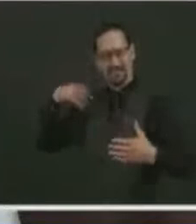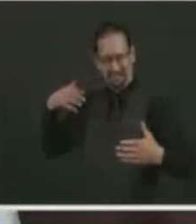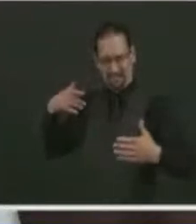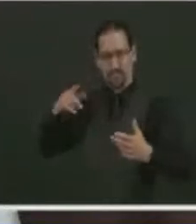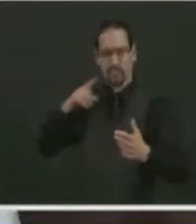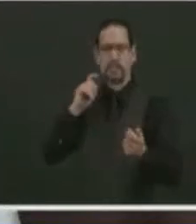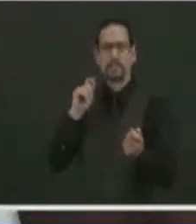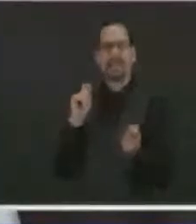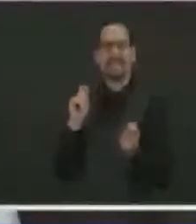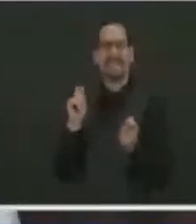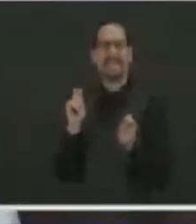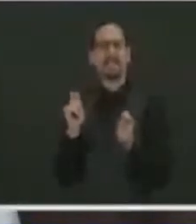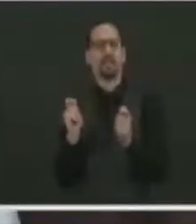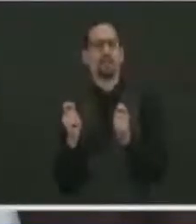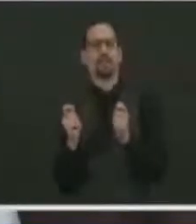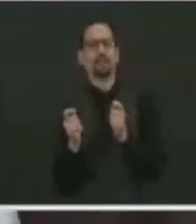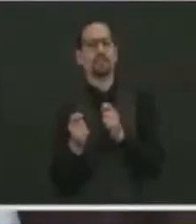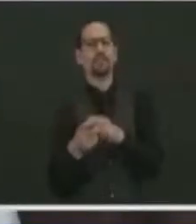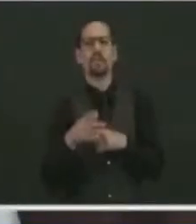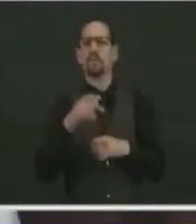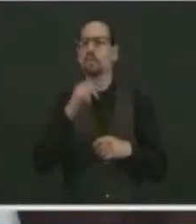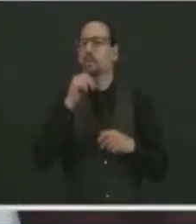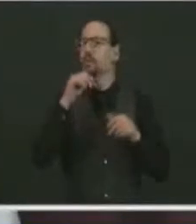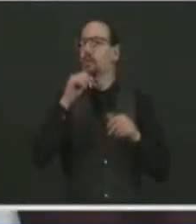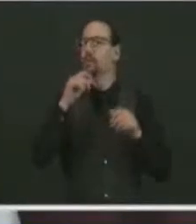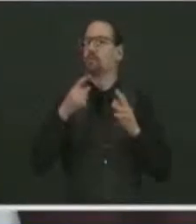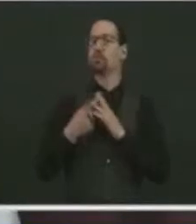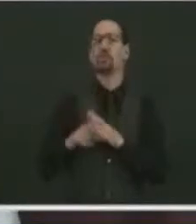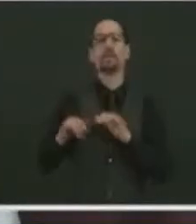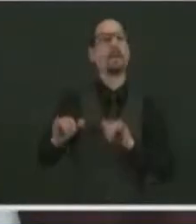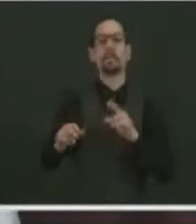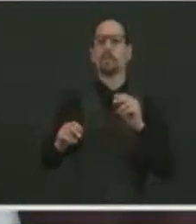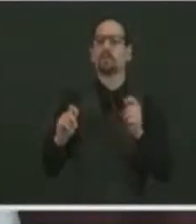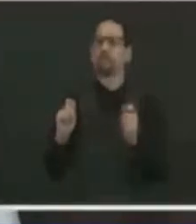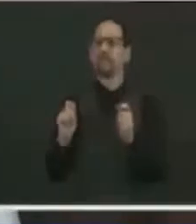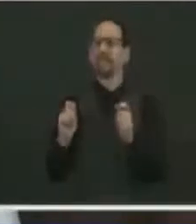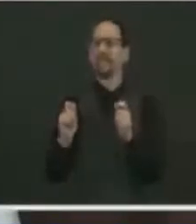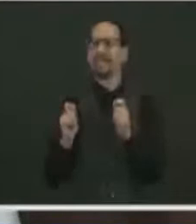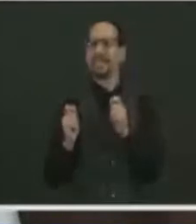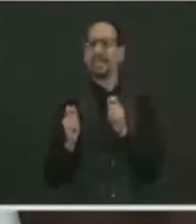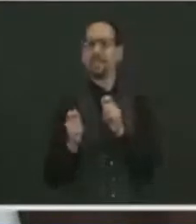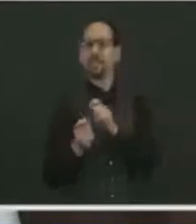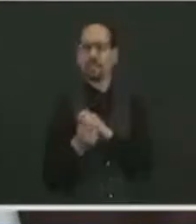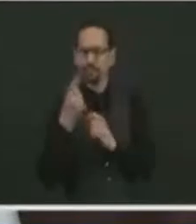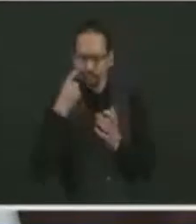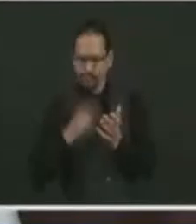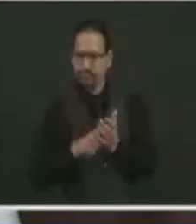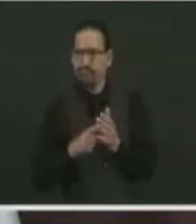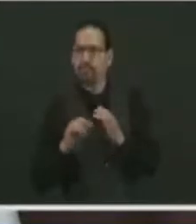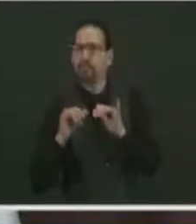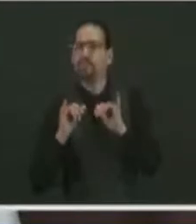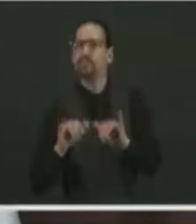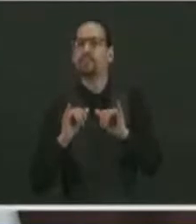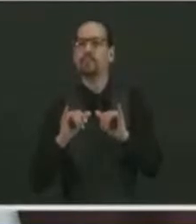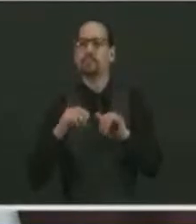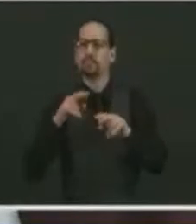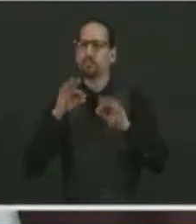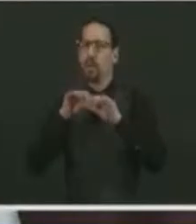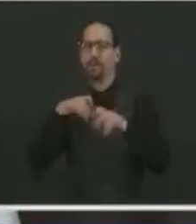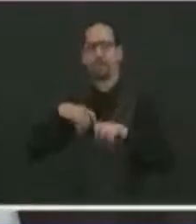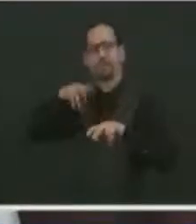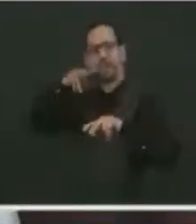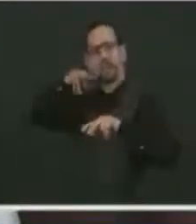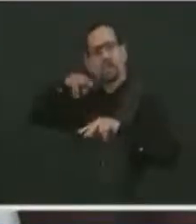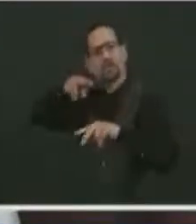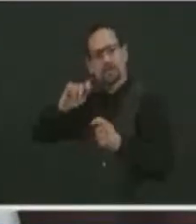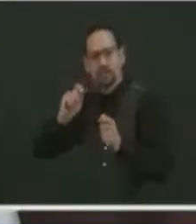that. And so our key is to make sure, as the governor mentioned, that we stay up on it and then relay it to you